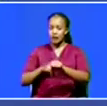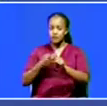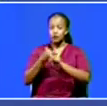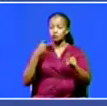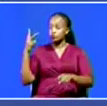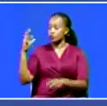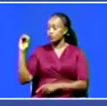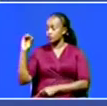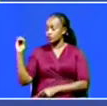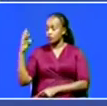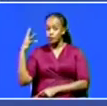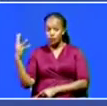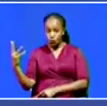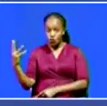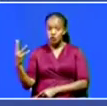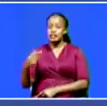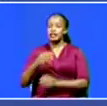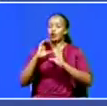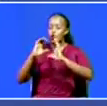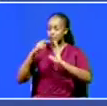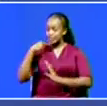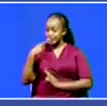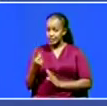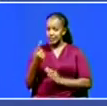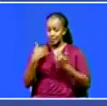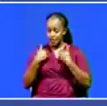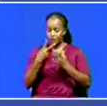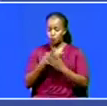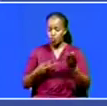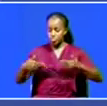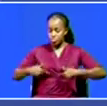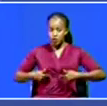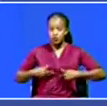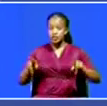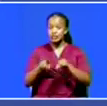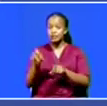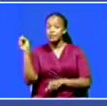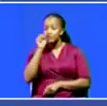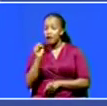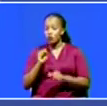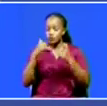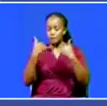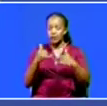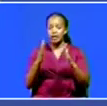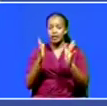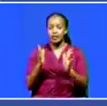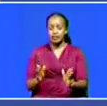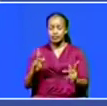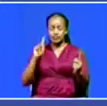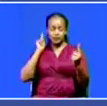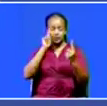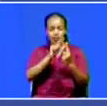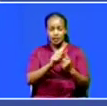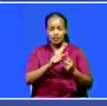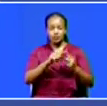team is a blend of both fresh and veteran talent, hinting at a smooth transition as the Kenyan Queens target a lengthy stay at the